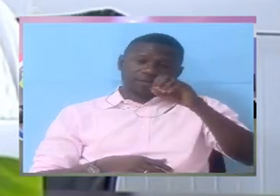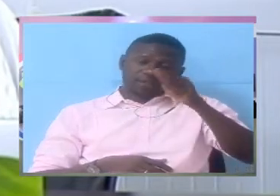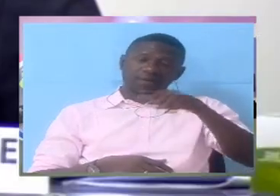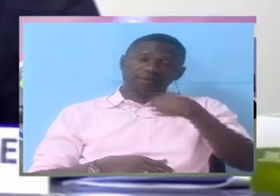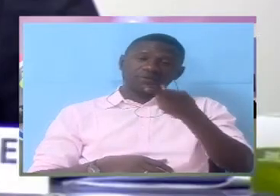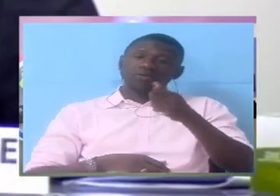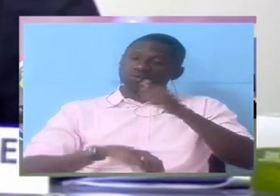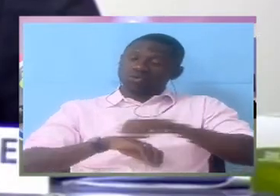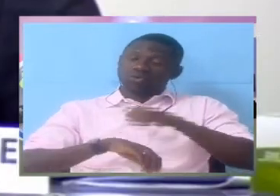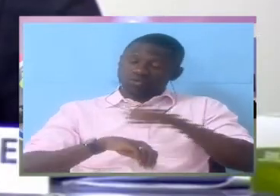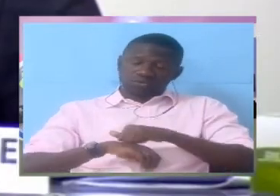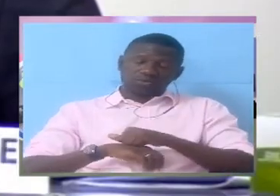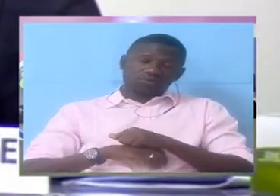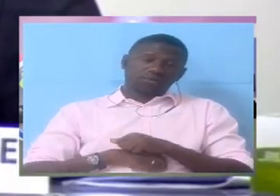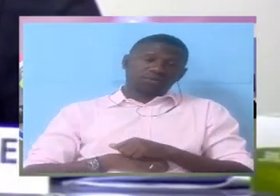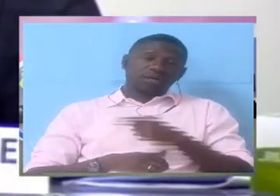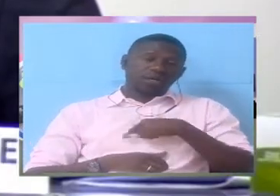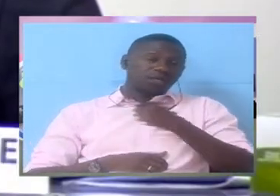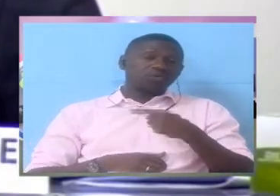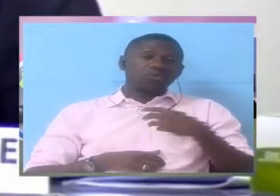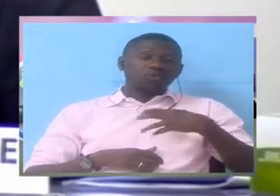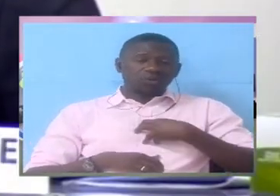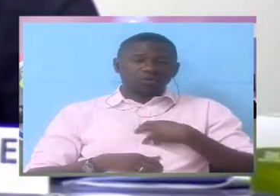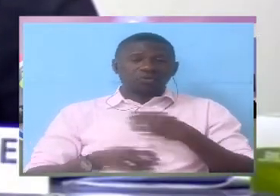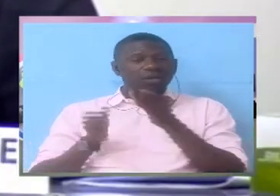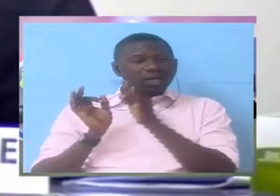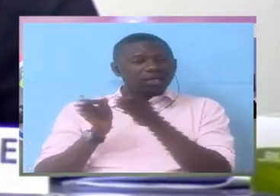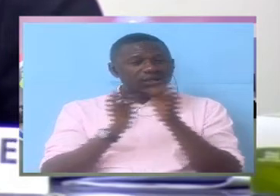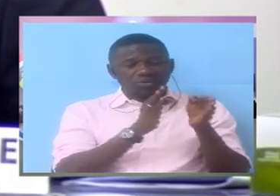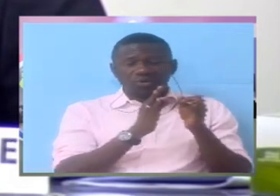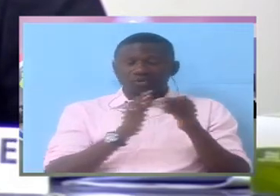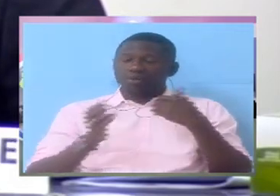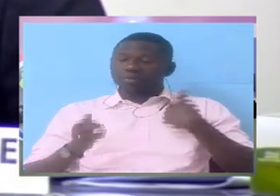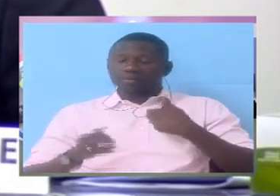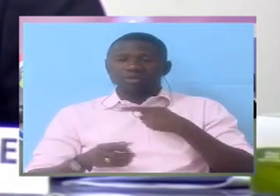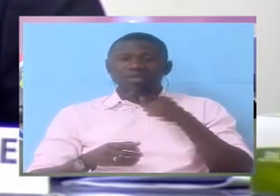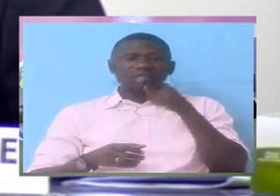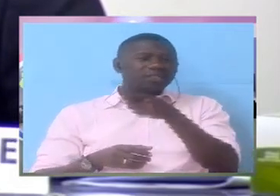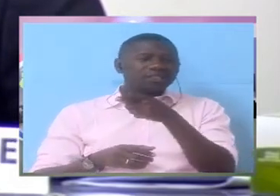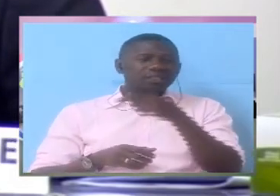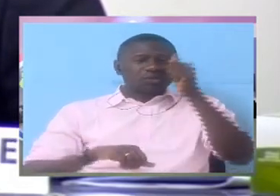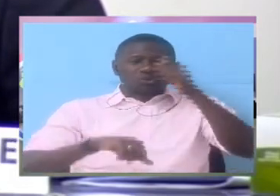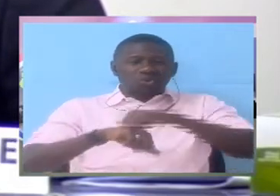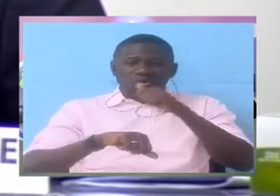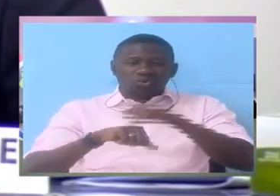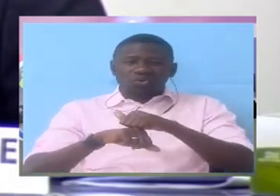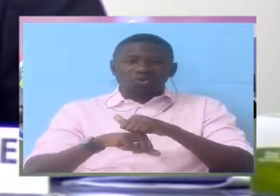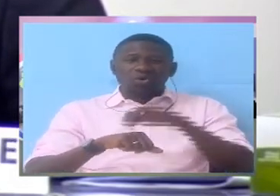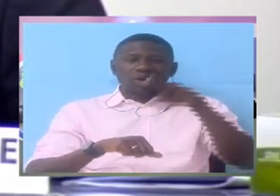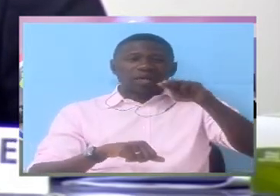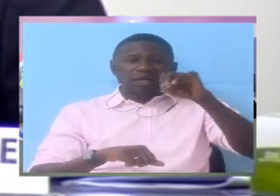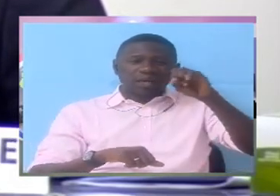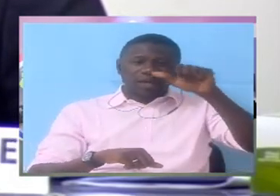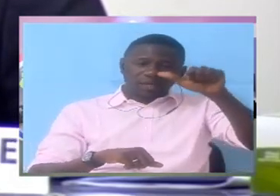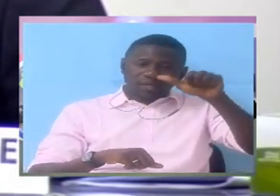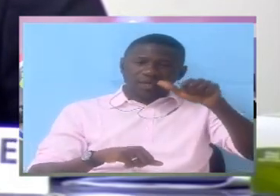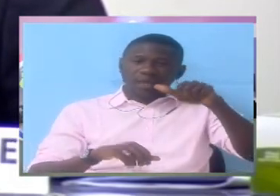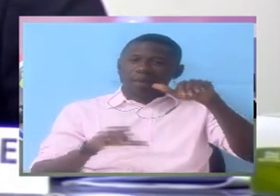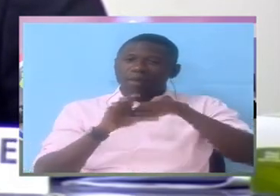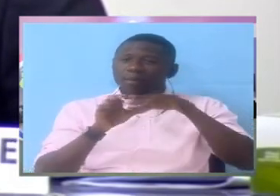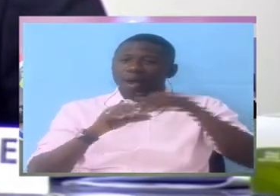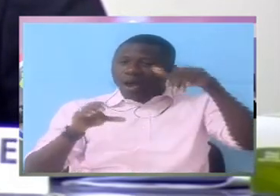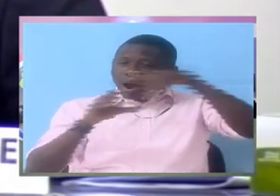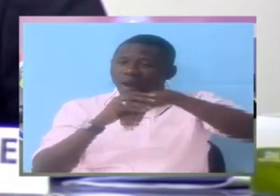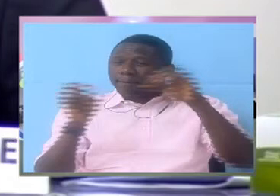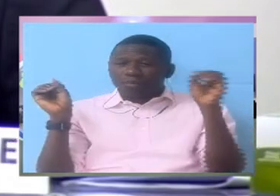And you want to tell us that this torture was done without the NIA? Well, they were